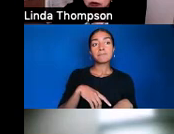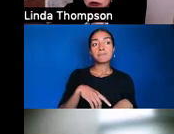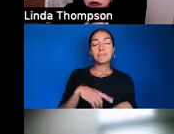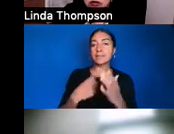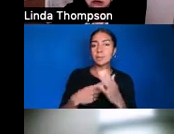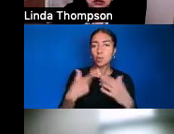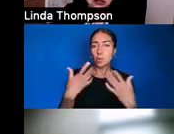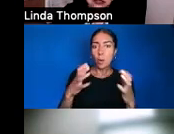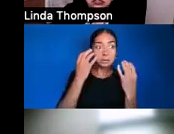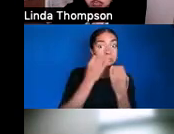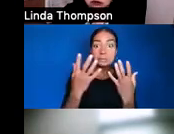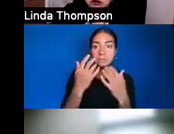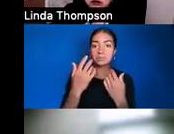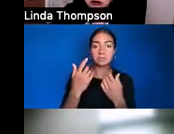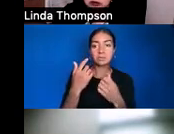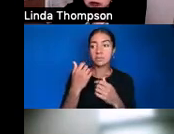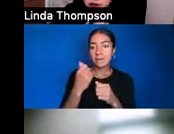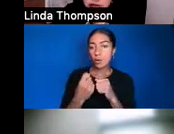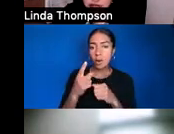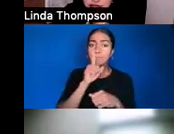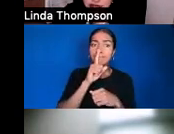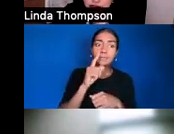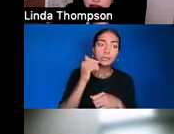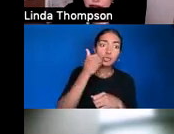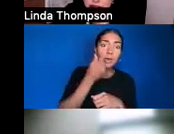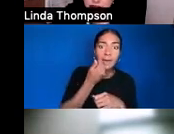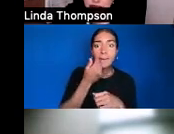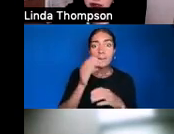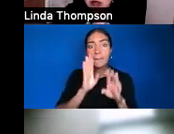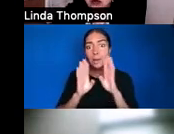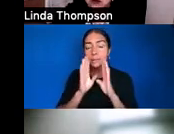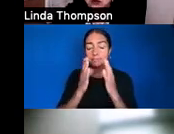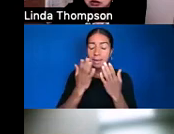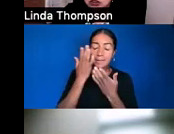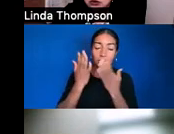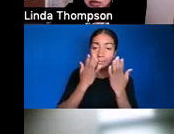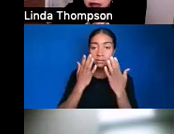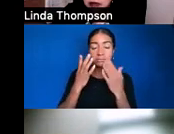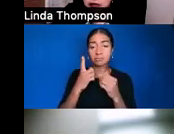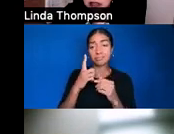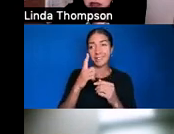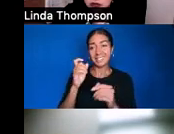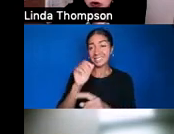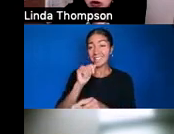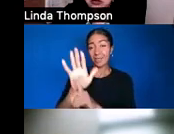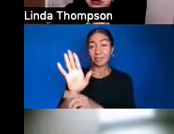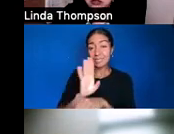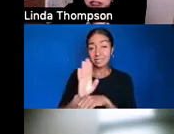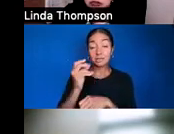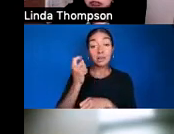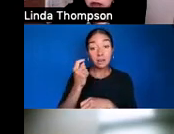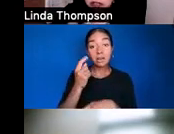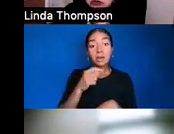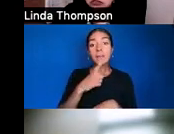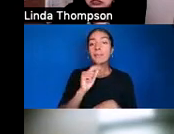know, not because of shame or embarrassment, but because it's not their business. but you can't get the support